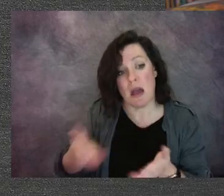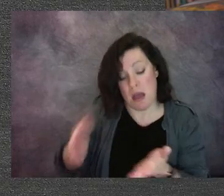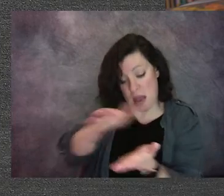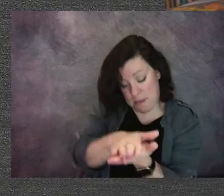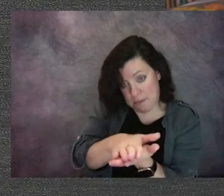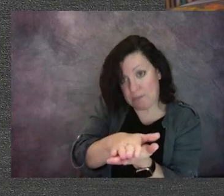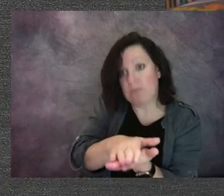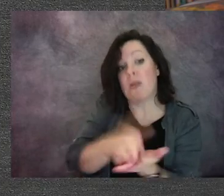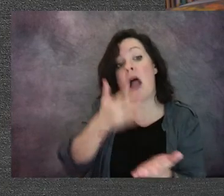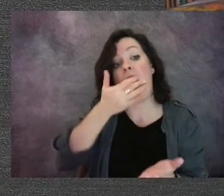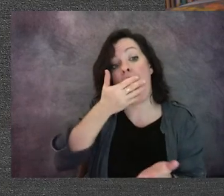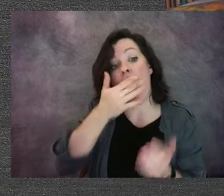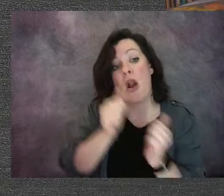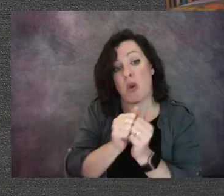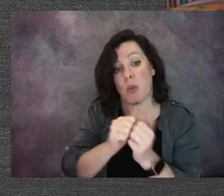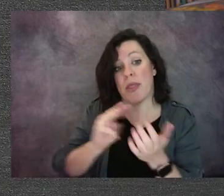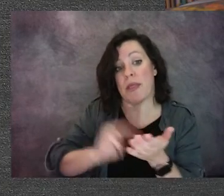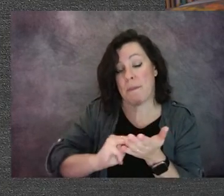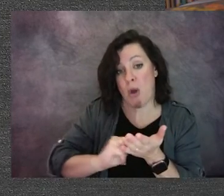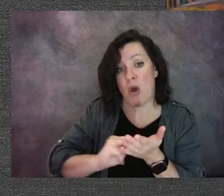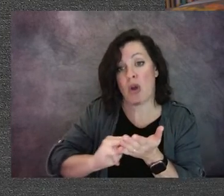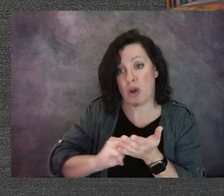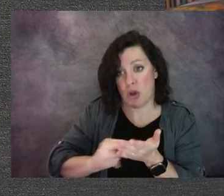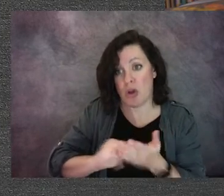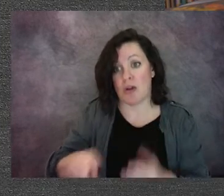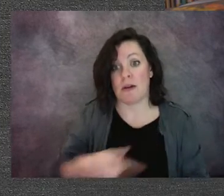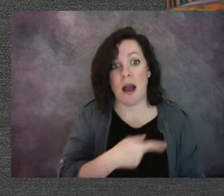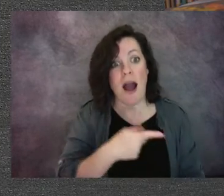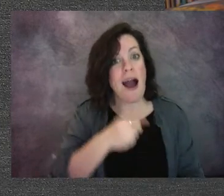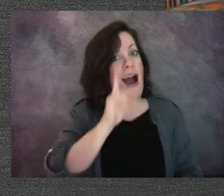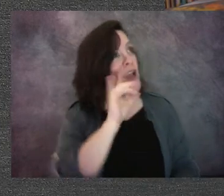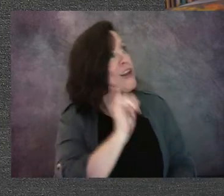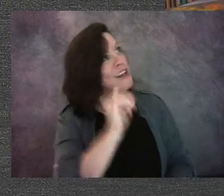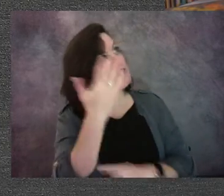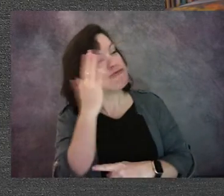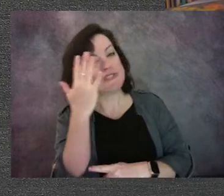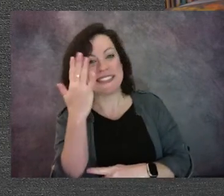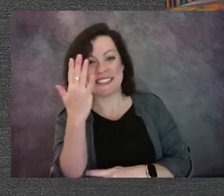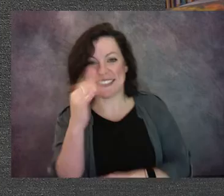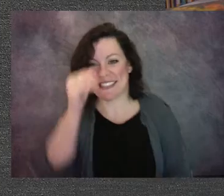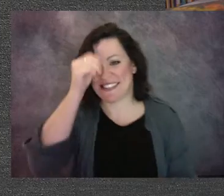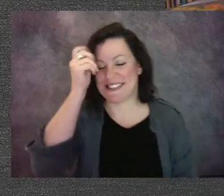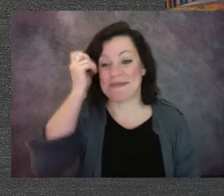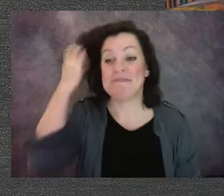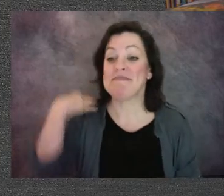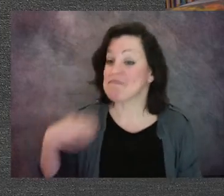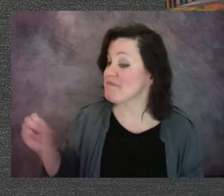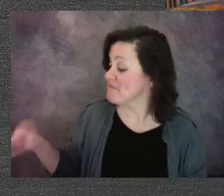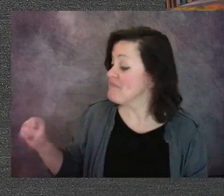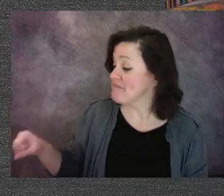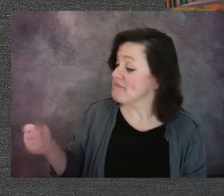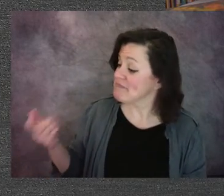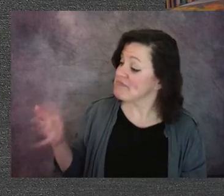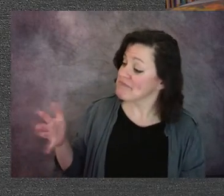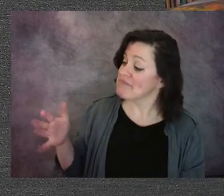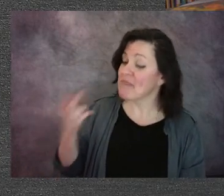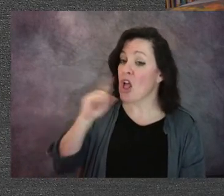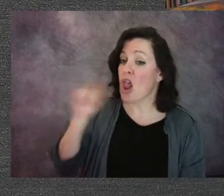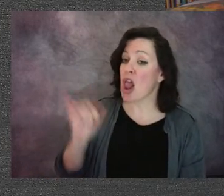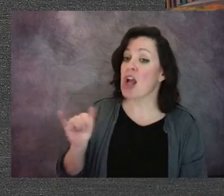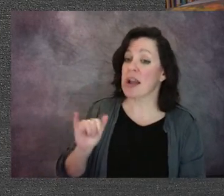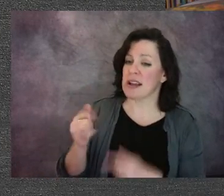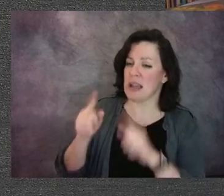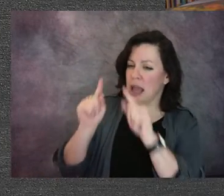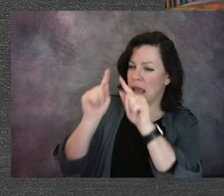this with markers. I'm gonna take this one. You're gonna take that one? It looks like a tree. Looks like a tree. Yes, it kind of